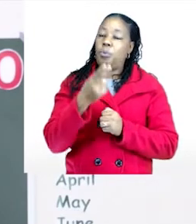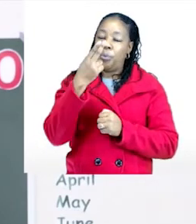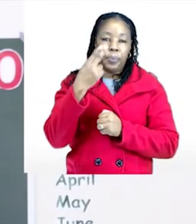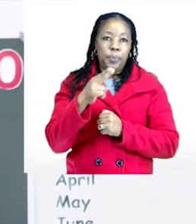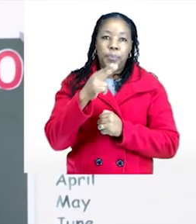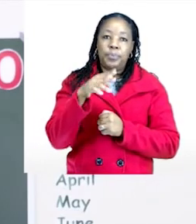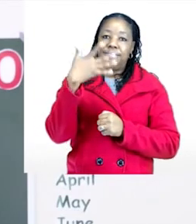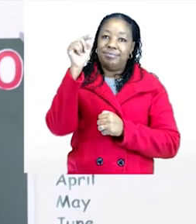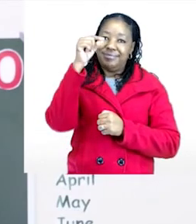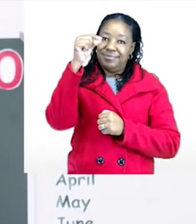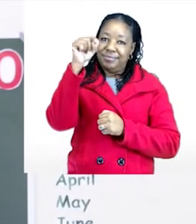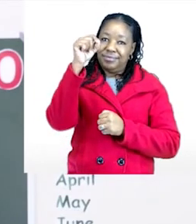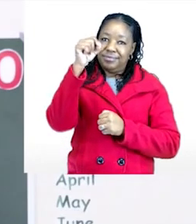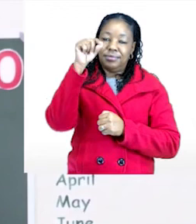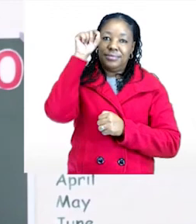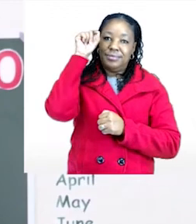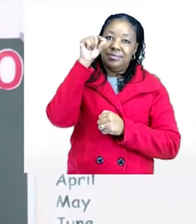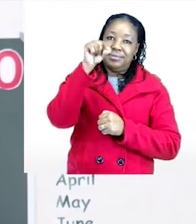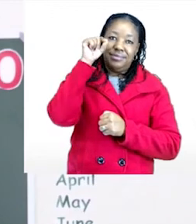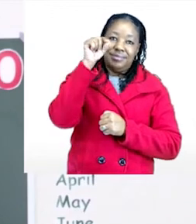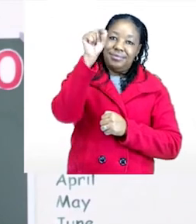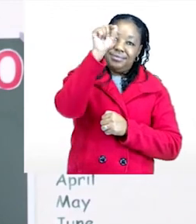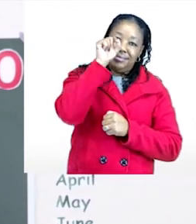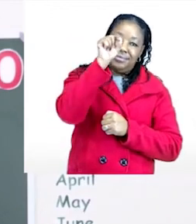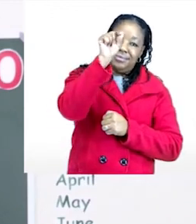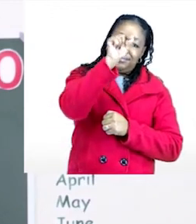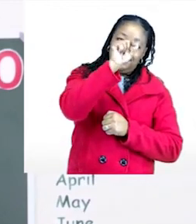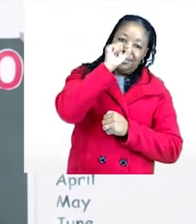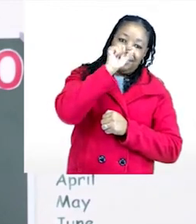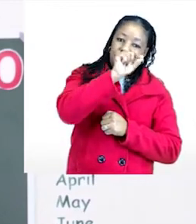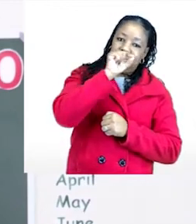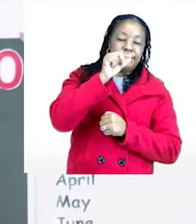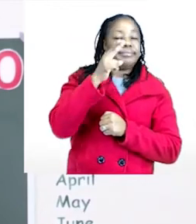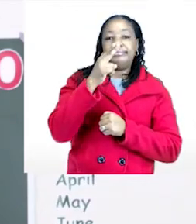your hand. Let's do it once more. Round,